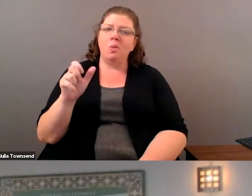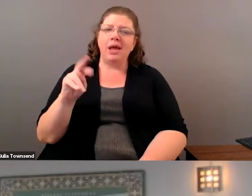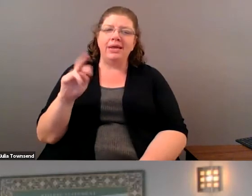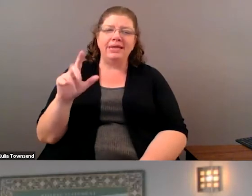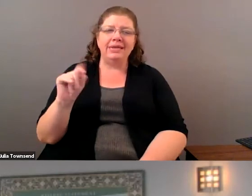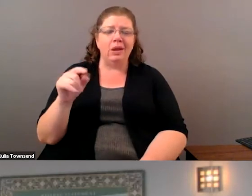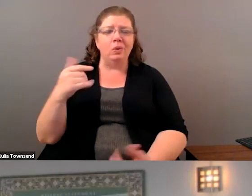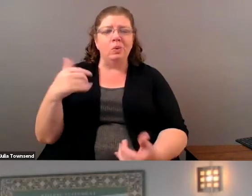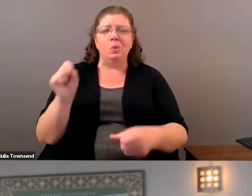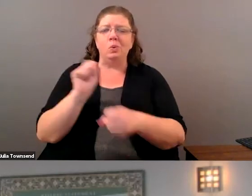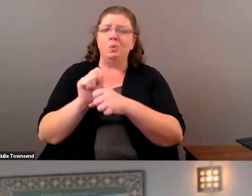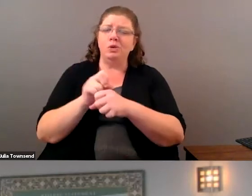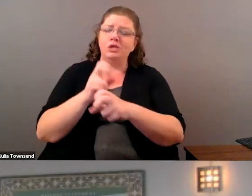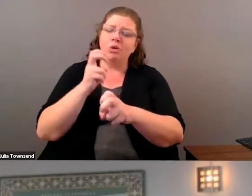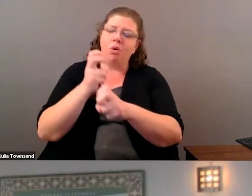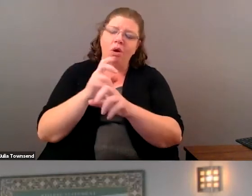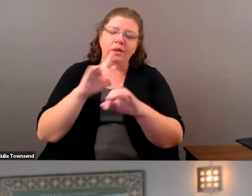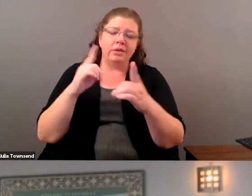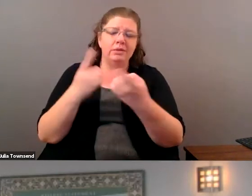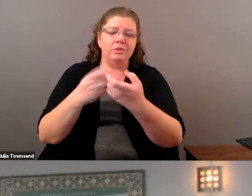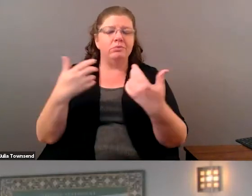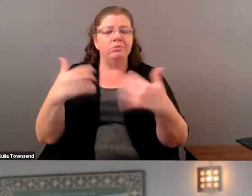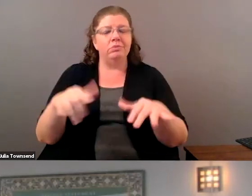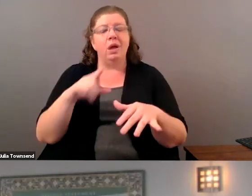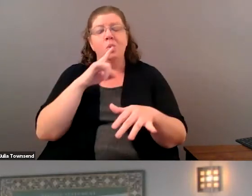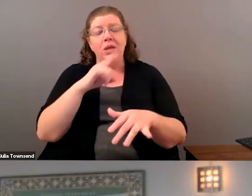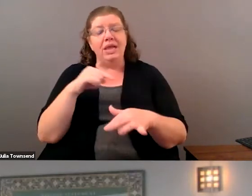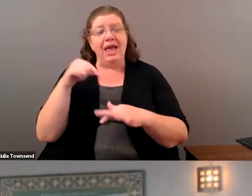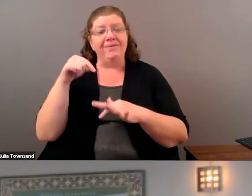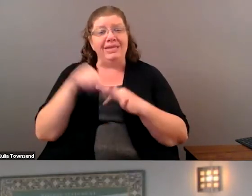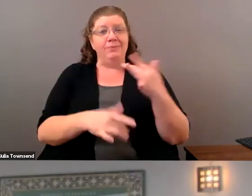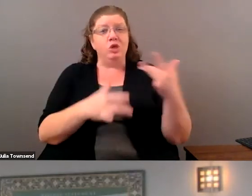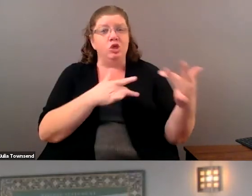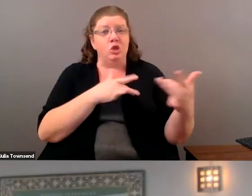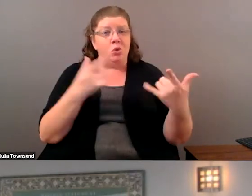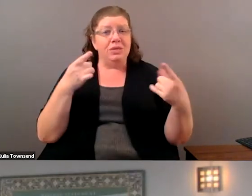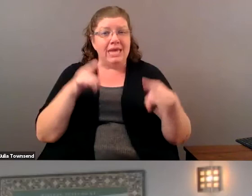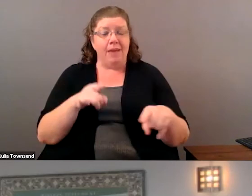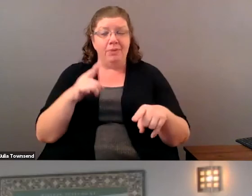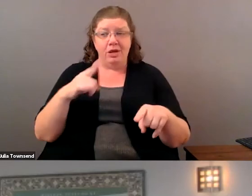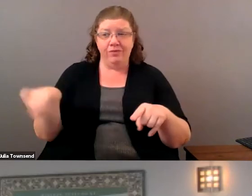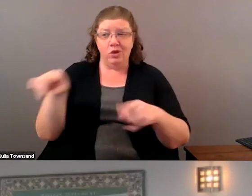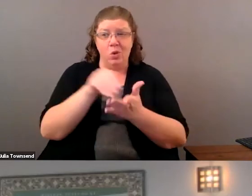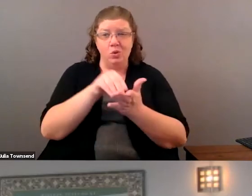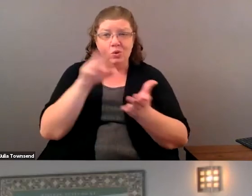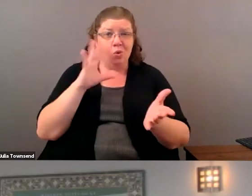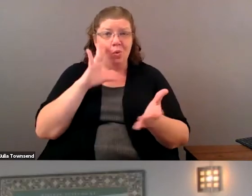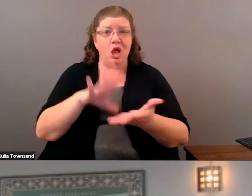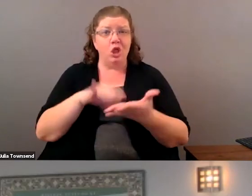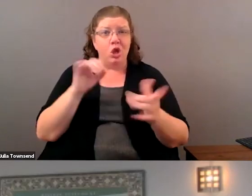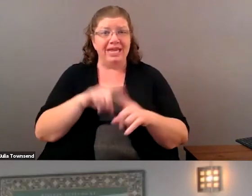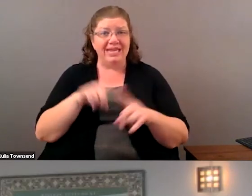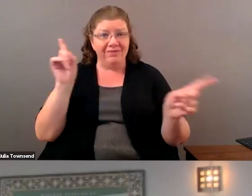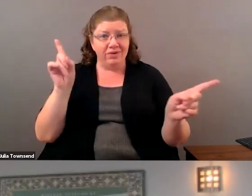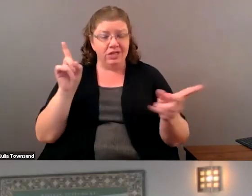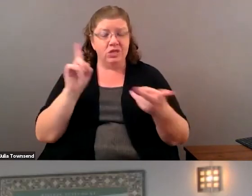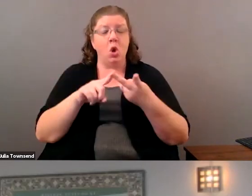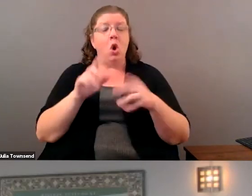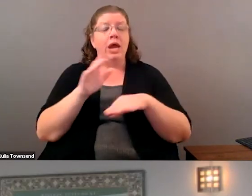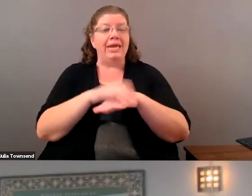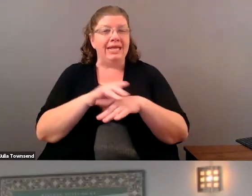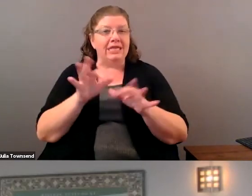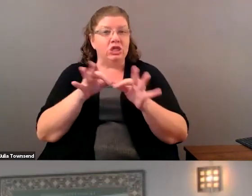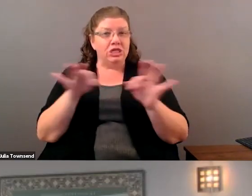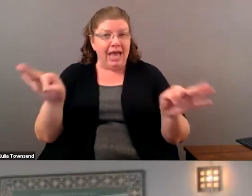work hard in the district. I have a deep concern for what's happening for those students with learning differences, our English language learners and